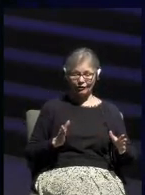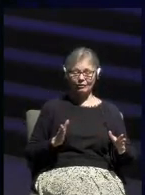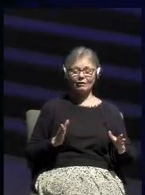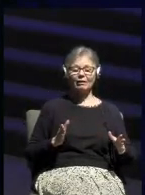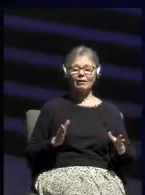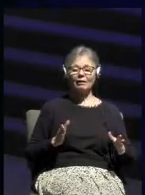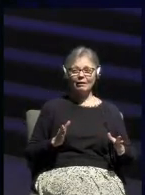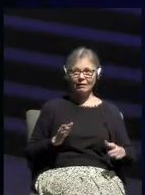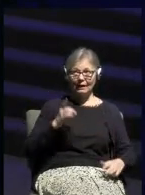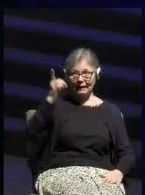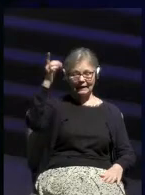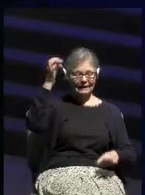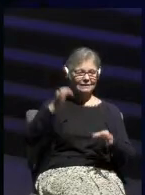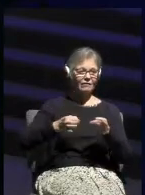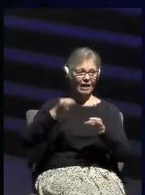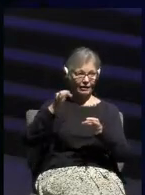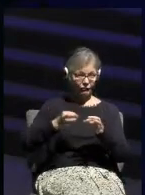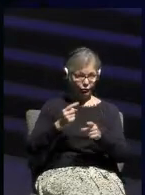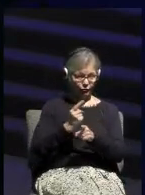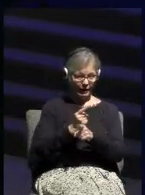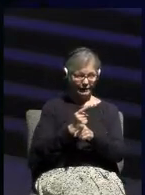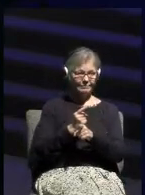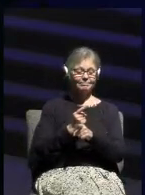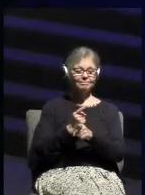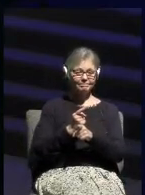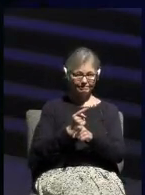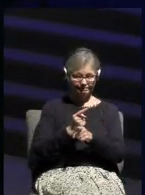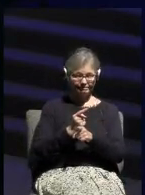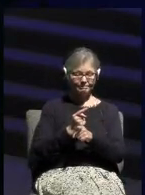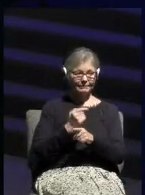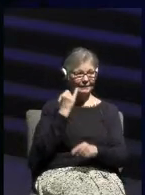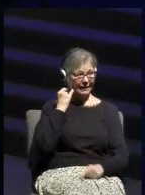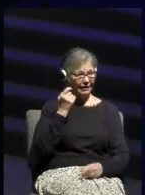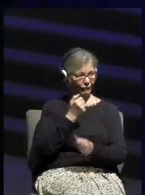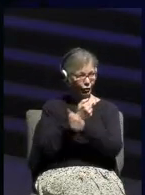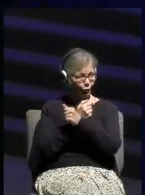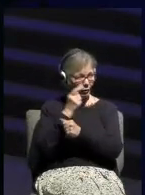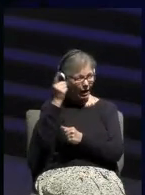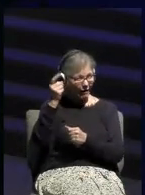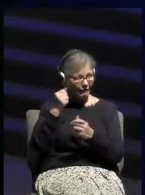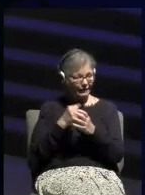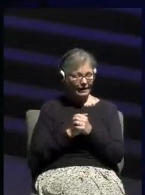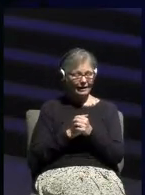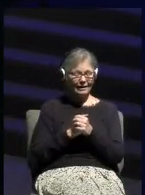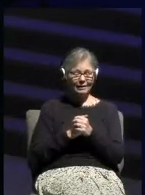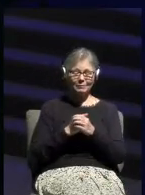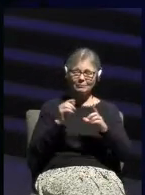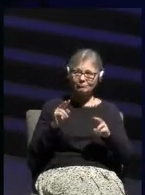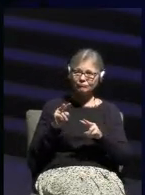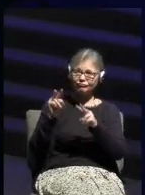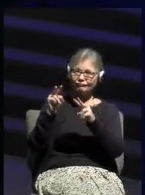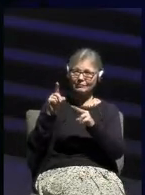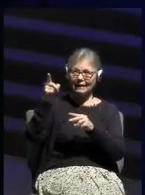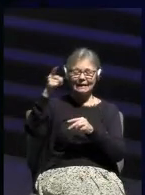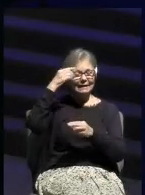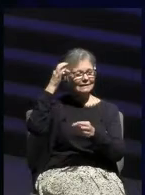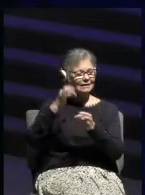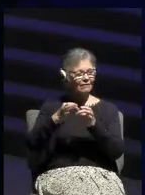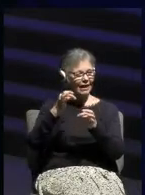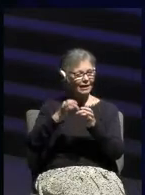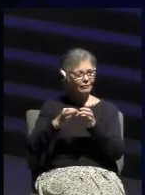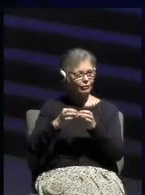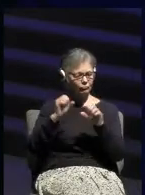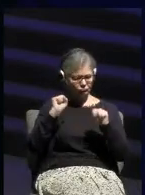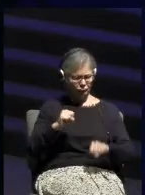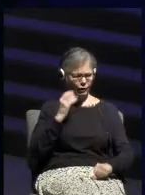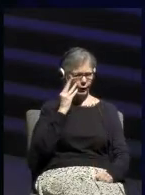And He's faithful. Somebody say He's faithful. If you love the Lord, His faithfulness is tangible.